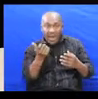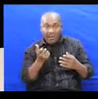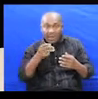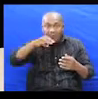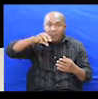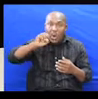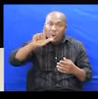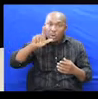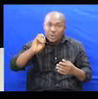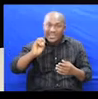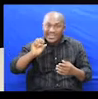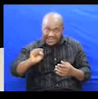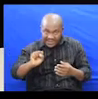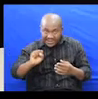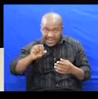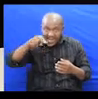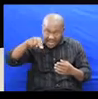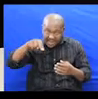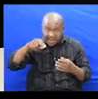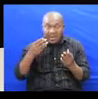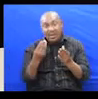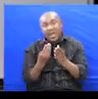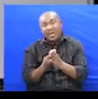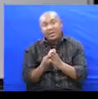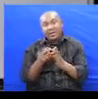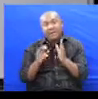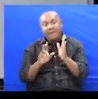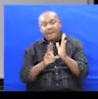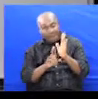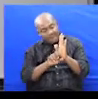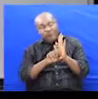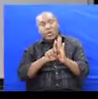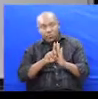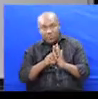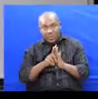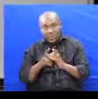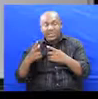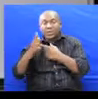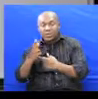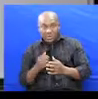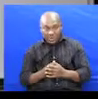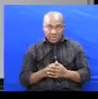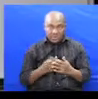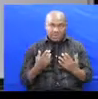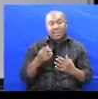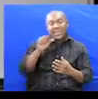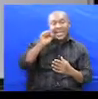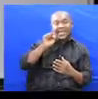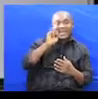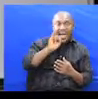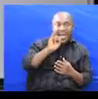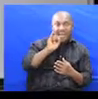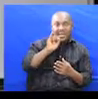moles and the volume of a solution. Therefore, what is the SI unit of moles? What the